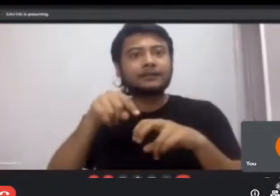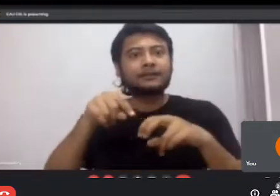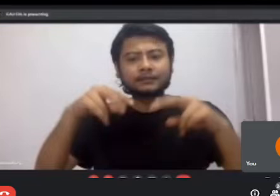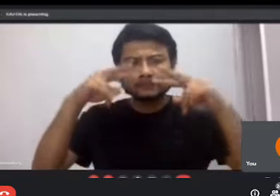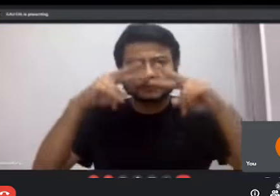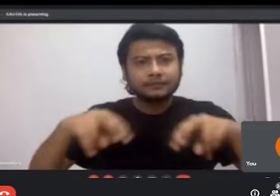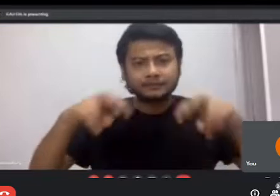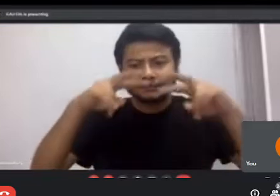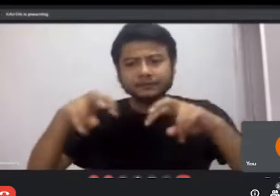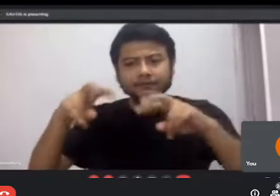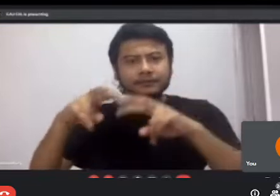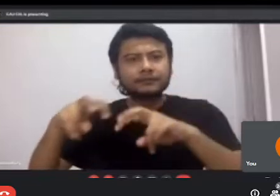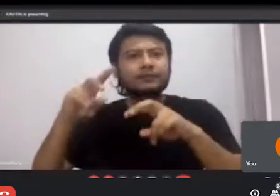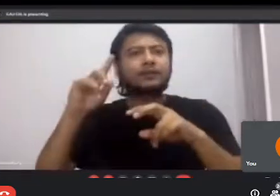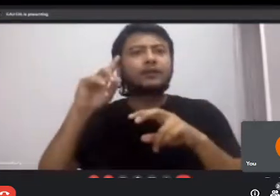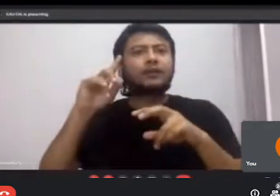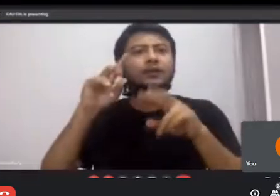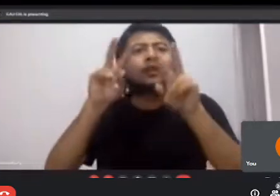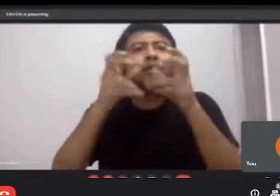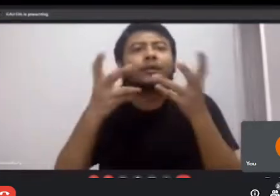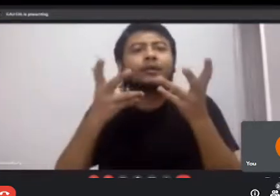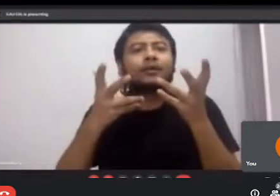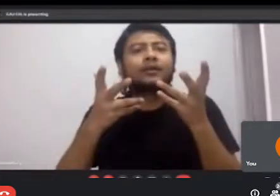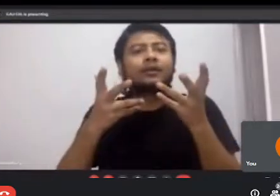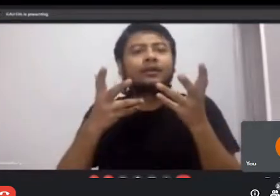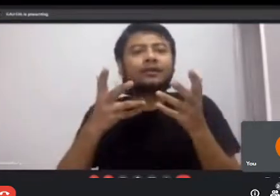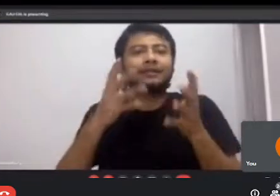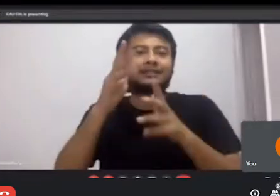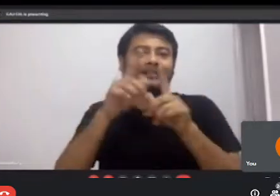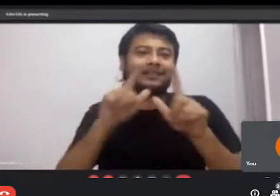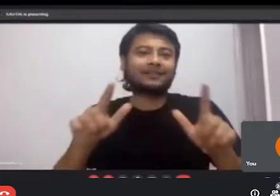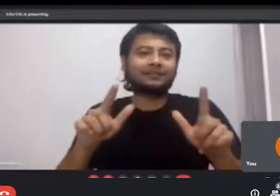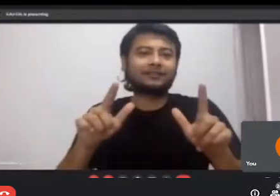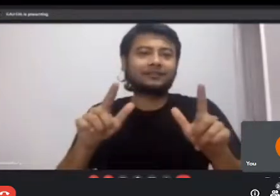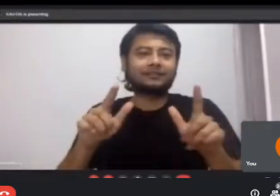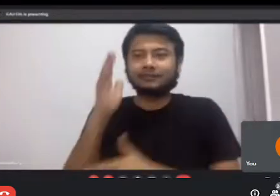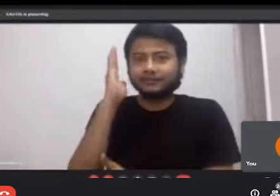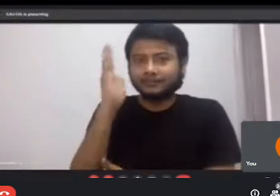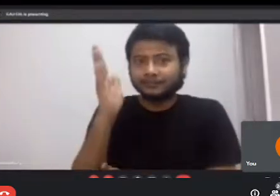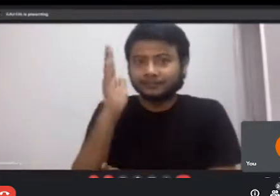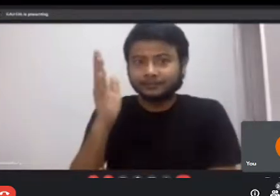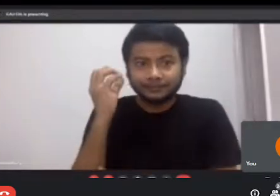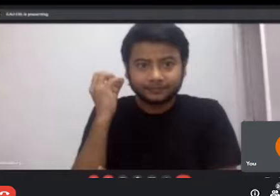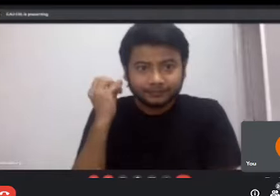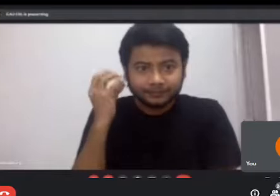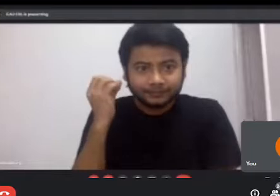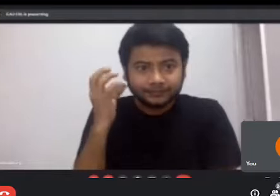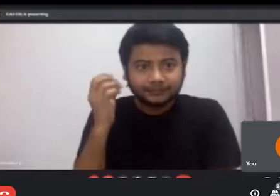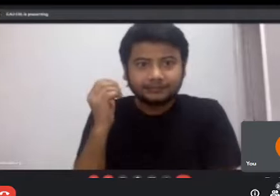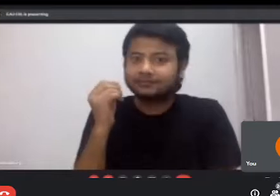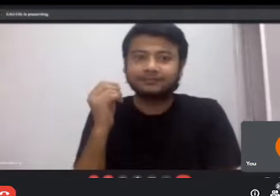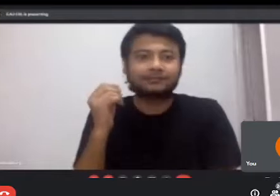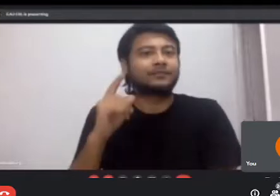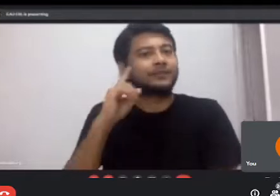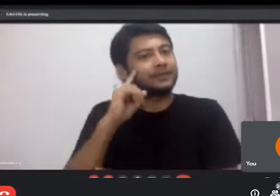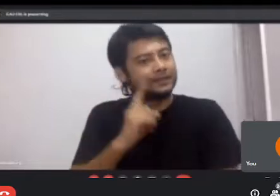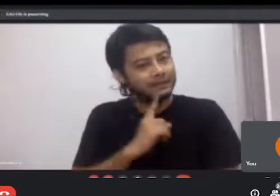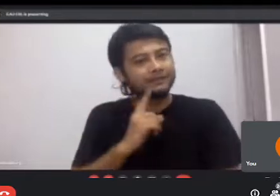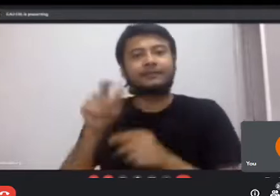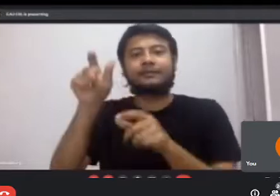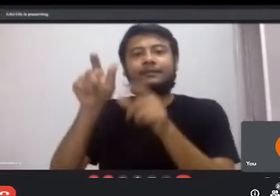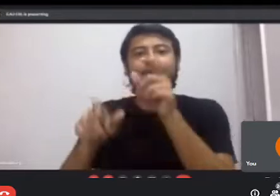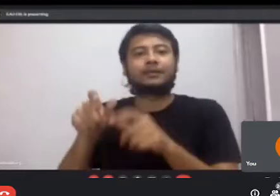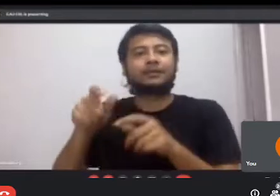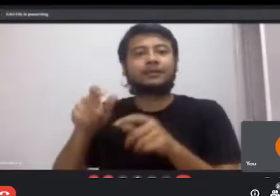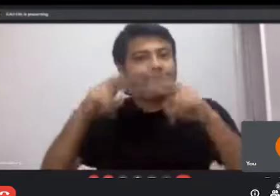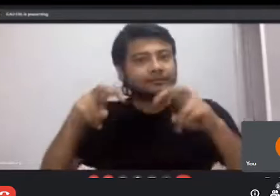presented by deaf researchers in their own sign language about the research that we have done together